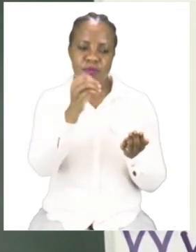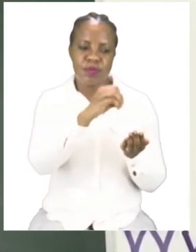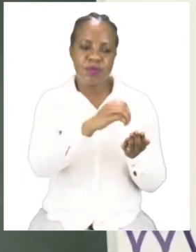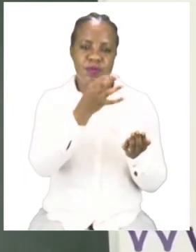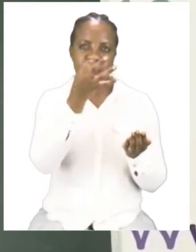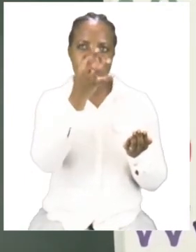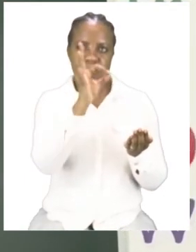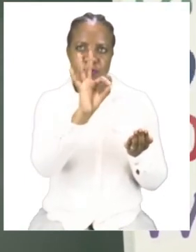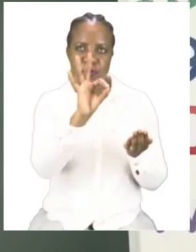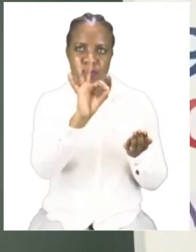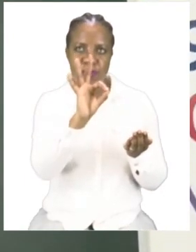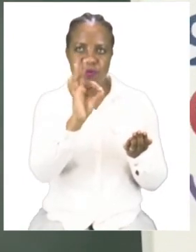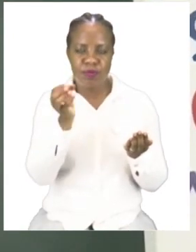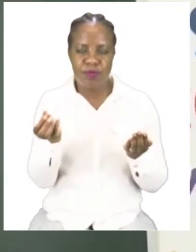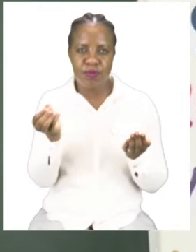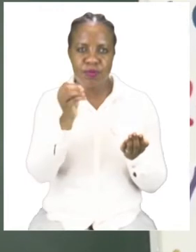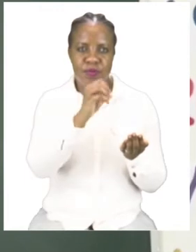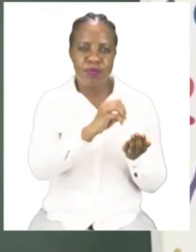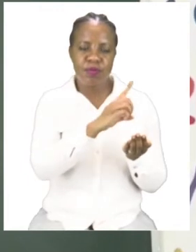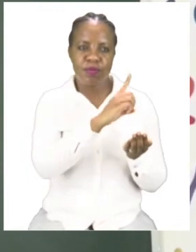9, 10,